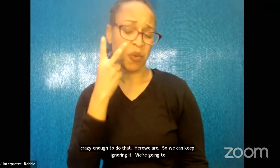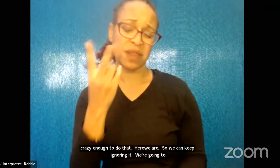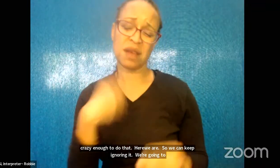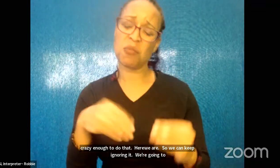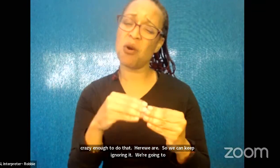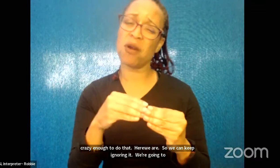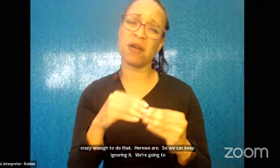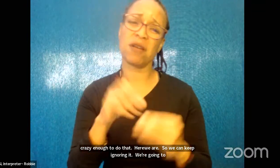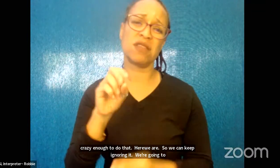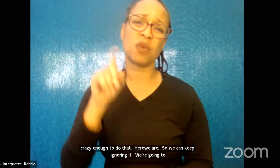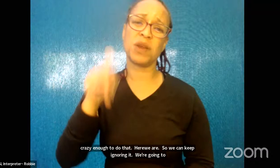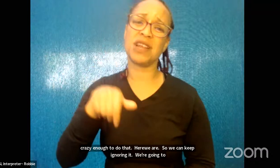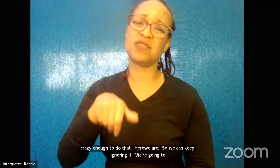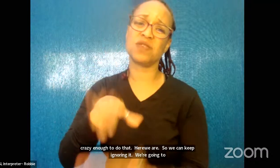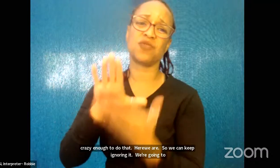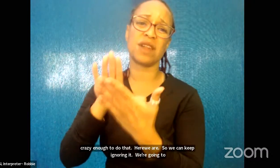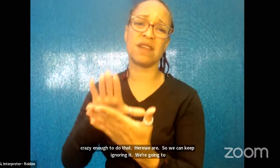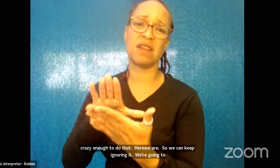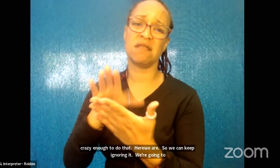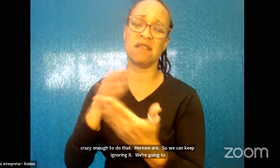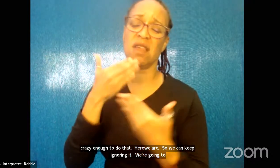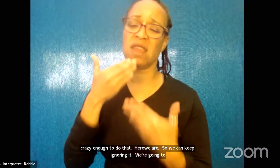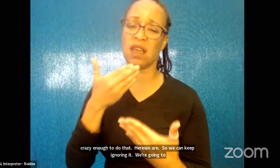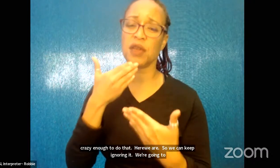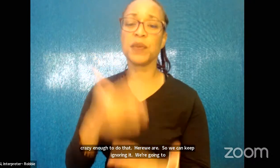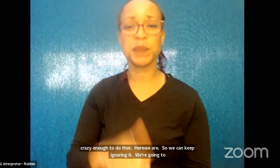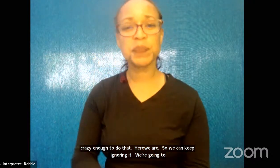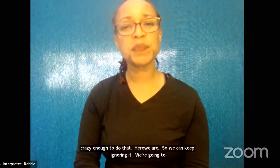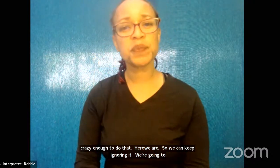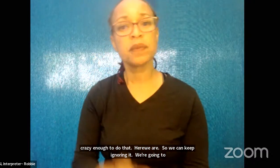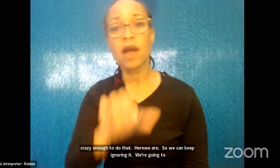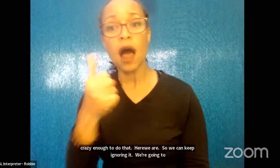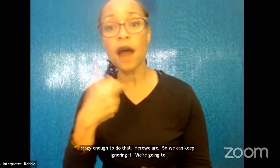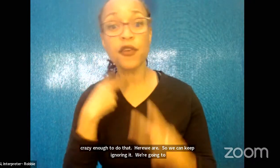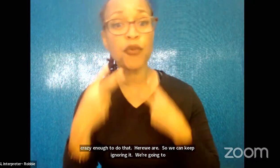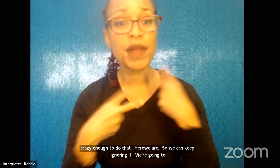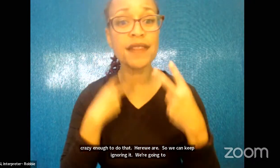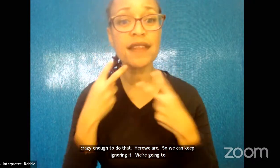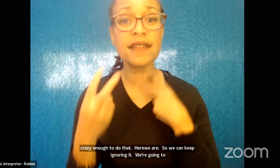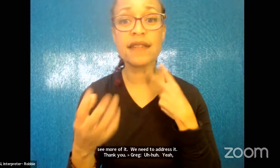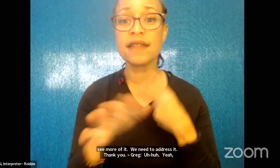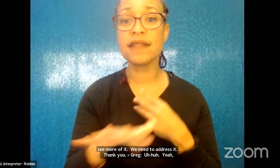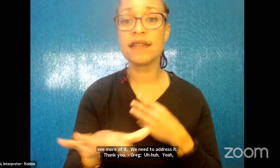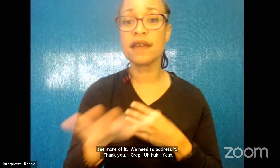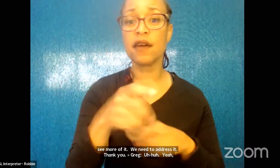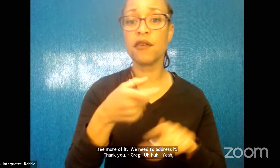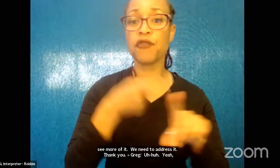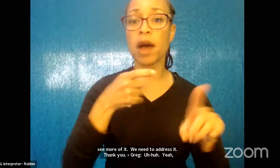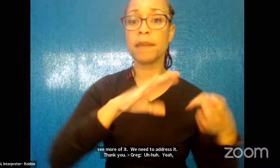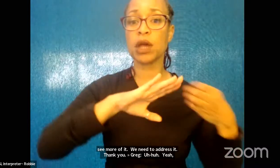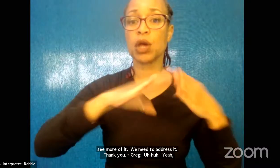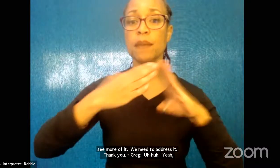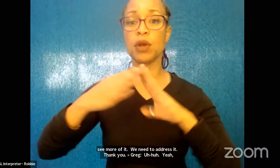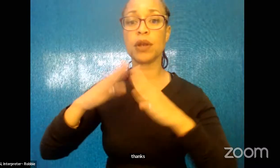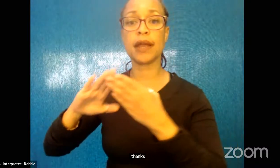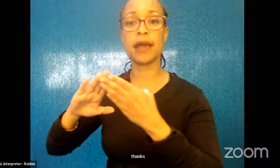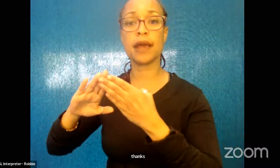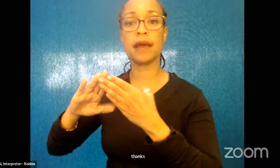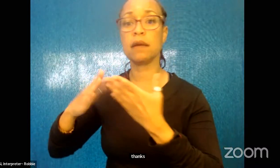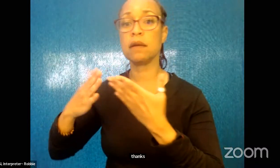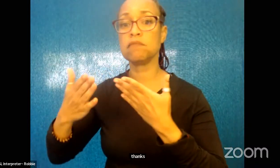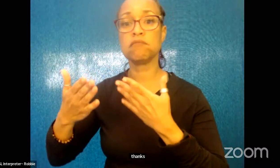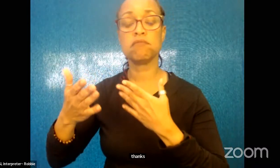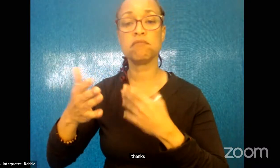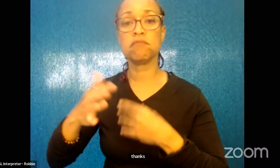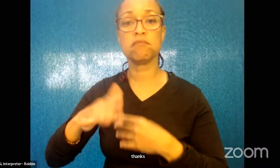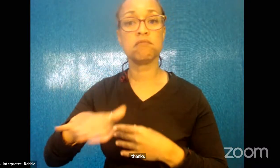you. Mm-hmm. Yeah, thanks, Tanya. Other voices, anybody else from our community side of this partnership that